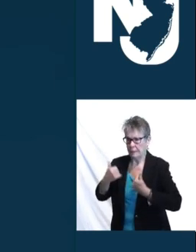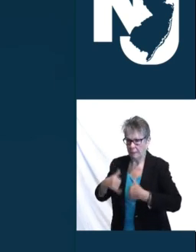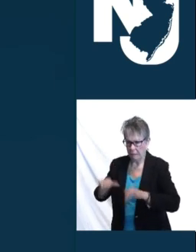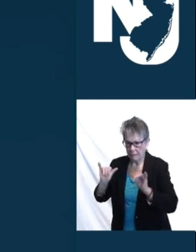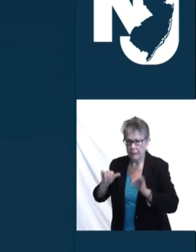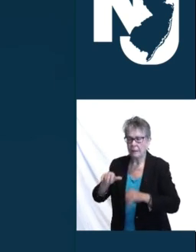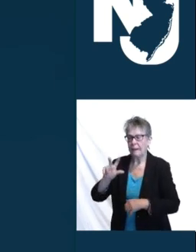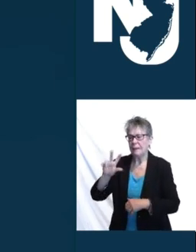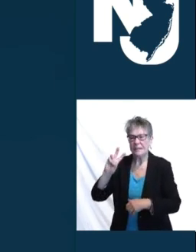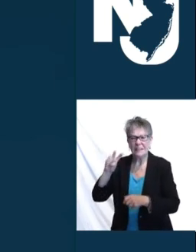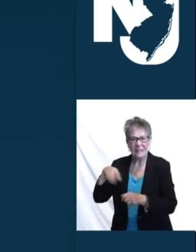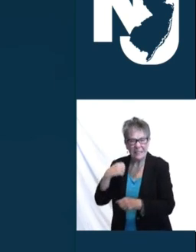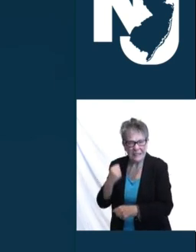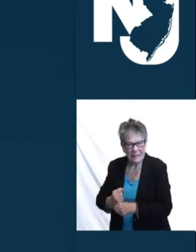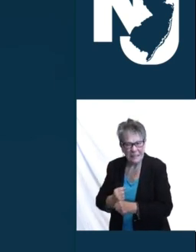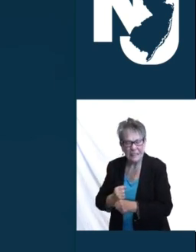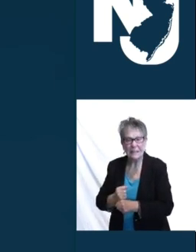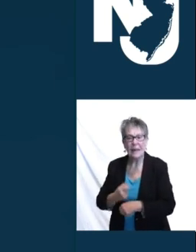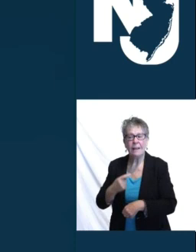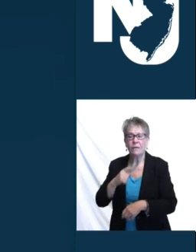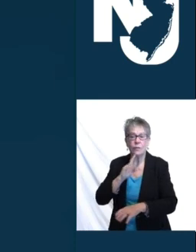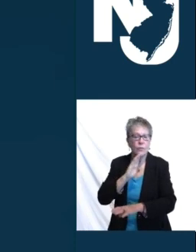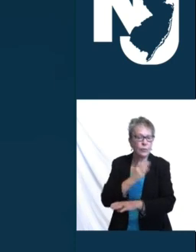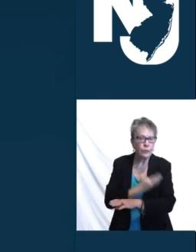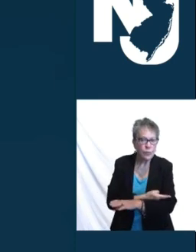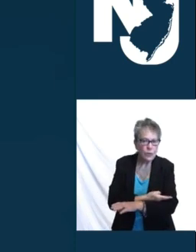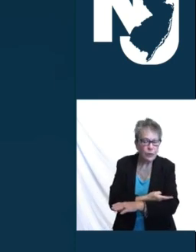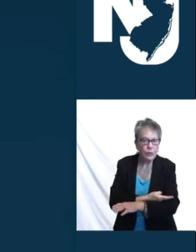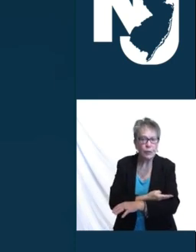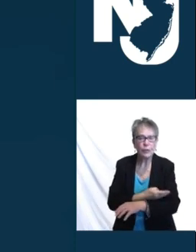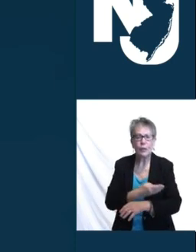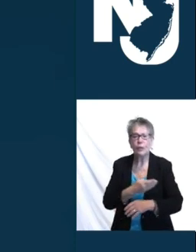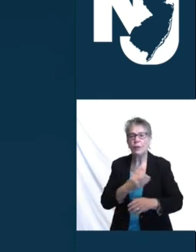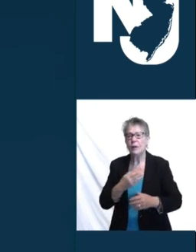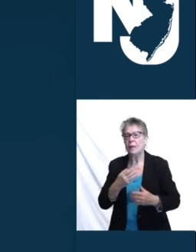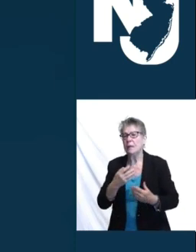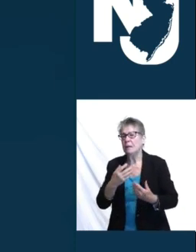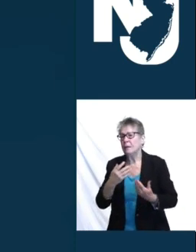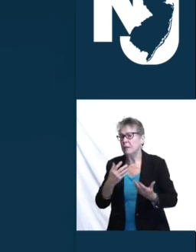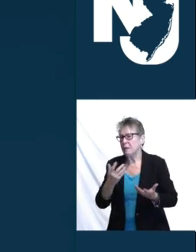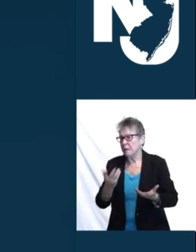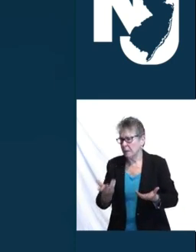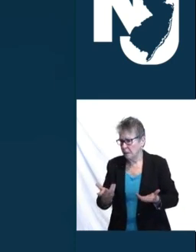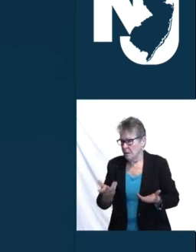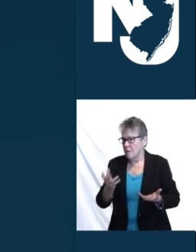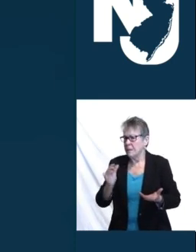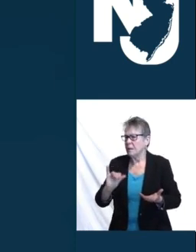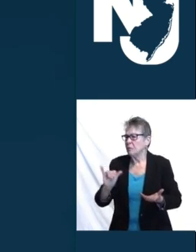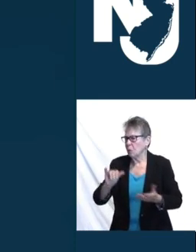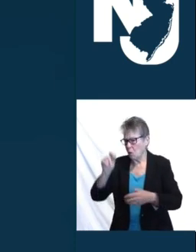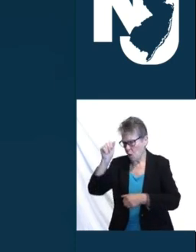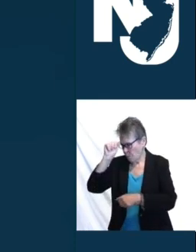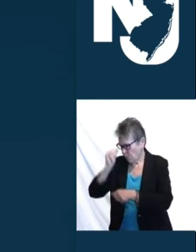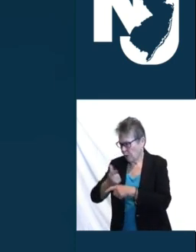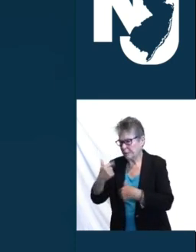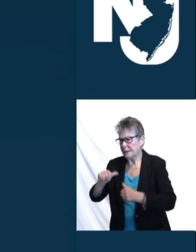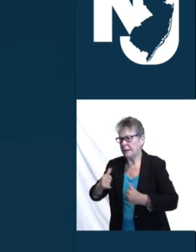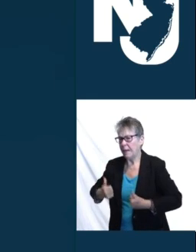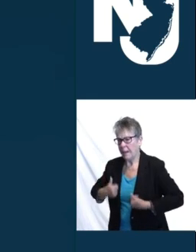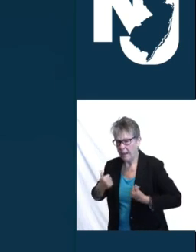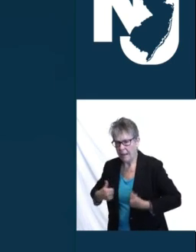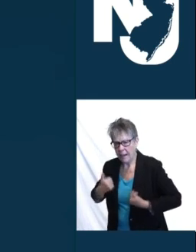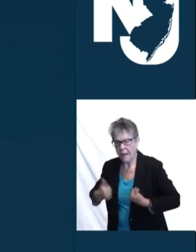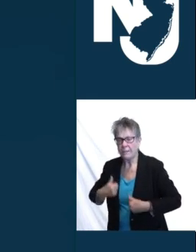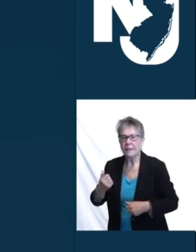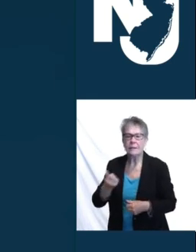whom I had the great honor of speaking last week. Liliana is also survived by her brother Raul and his family, including several